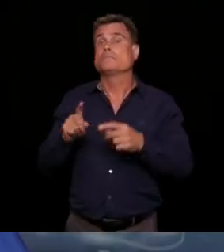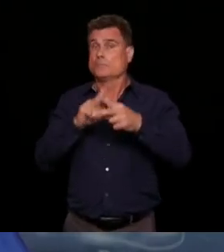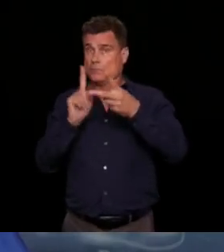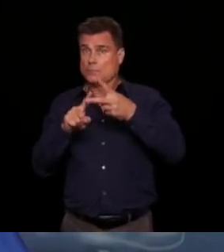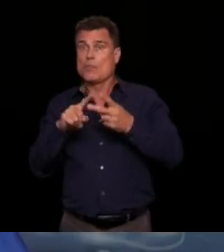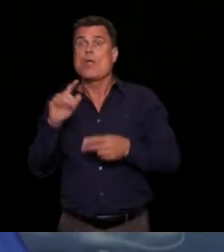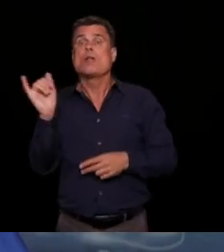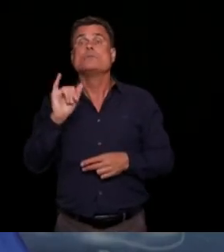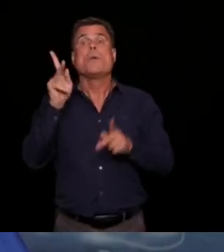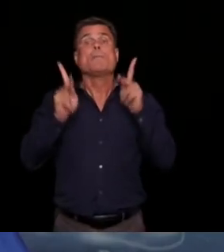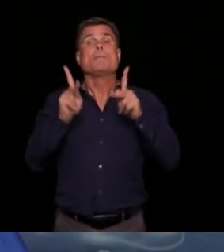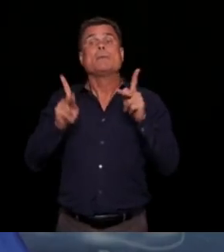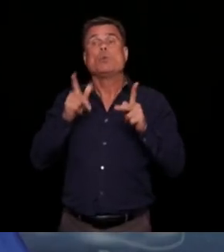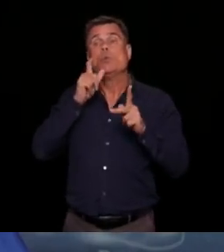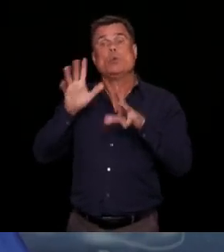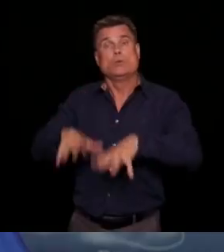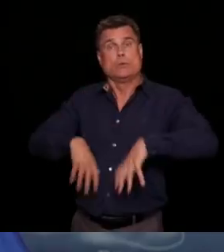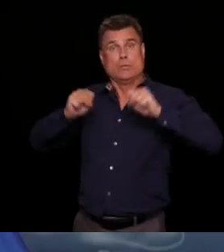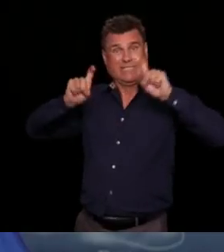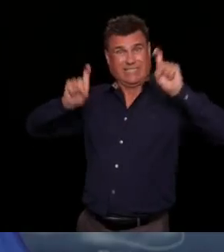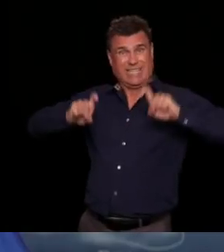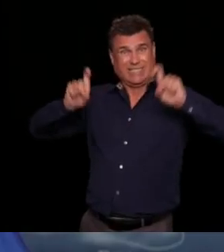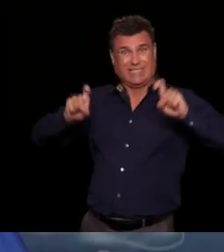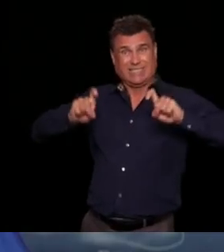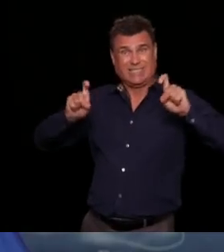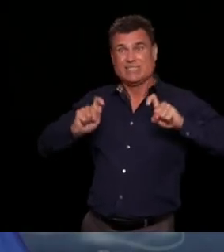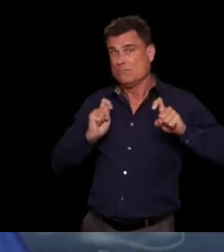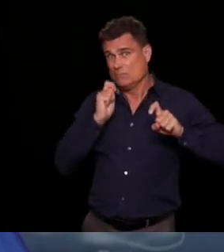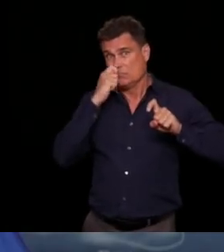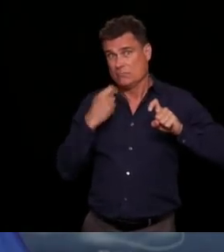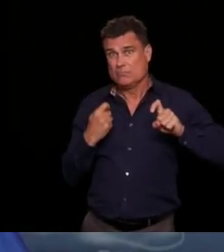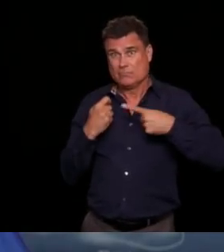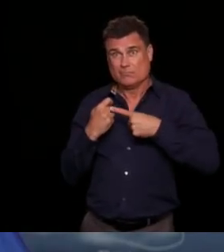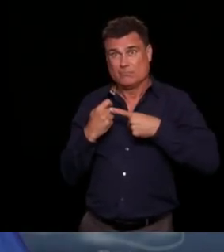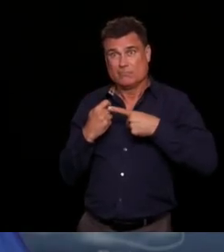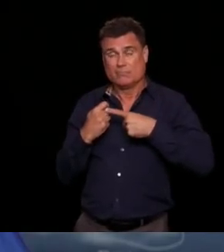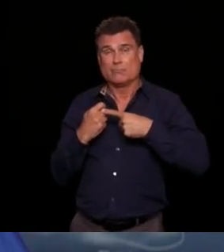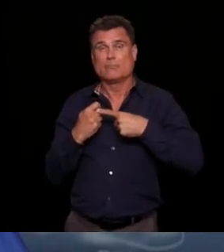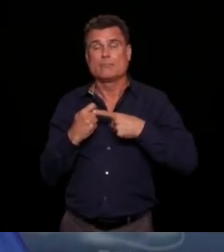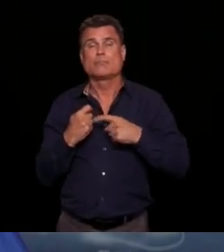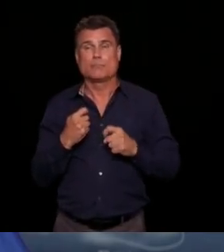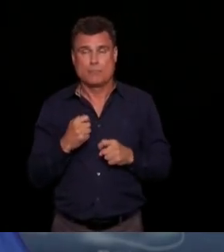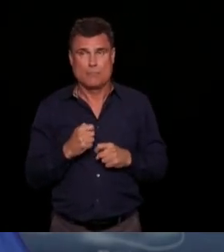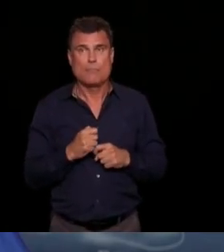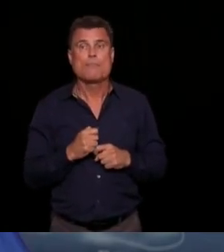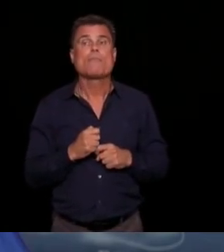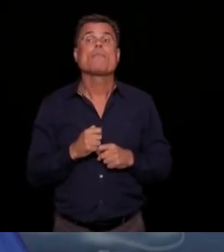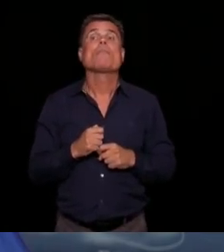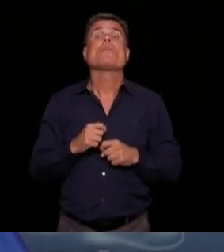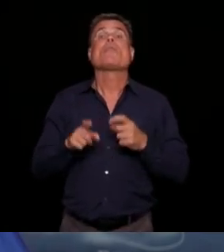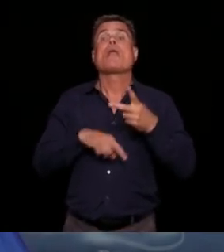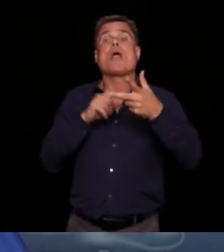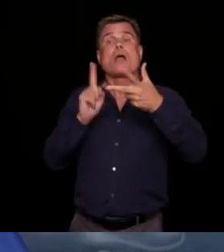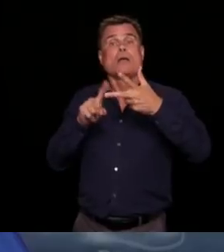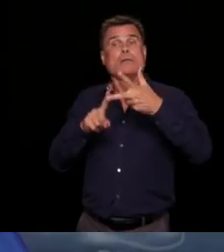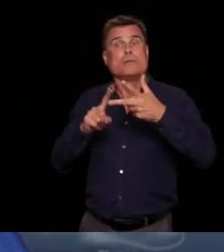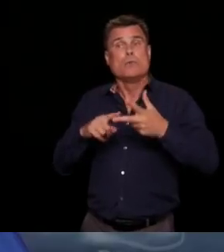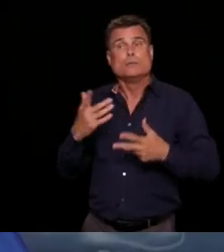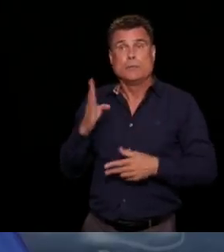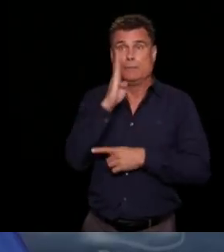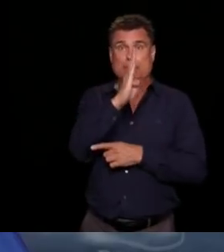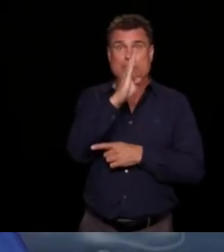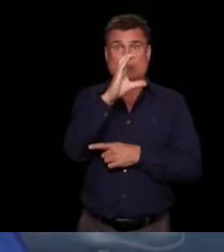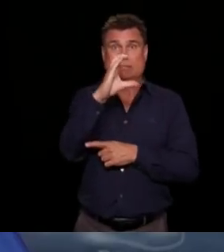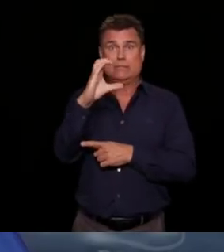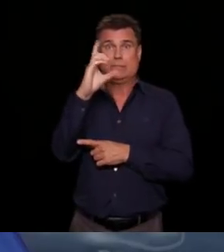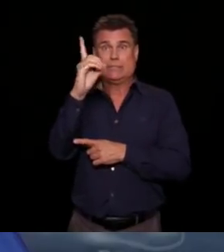perform the tests at testing sites across the province, but also the teams at the BCCDTC and those associated